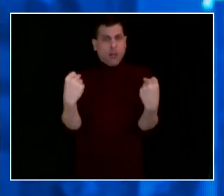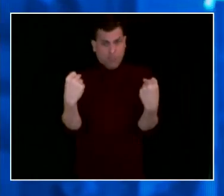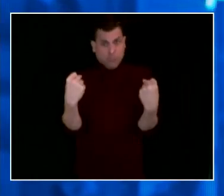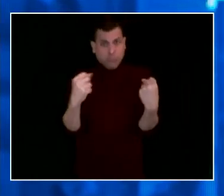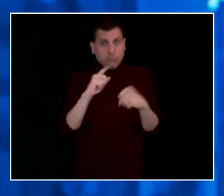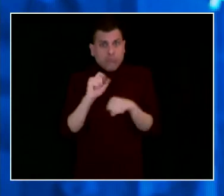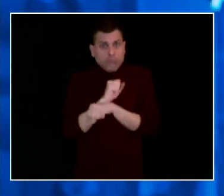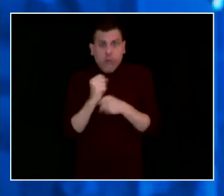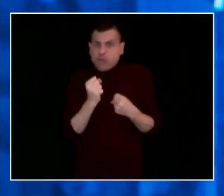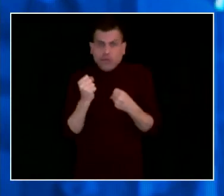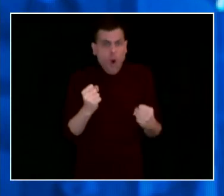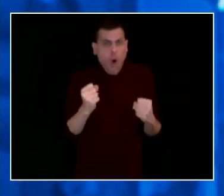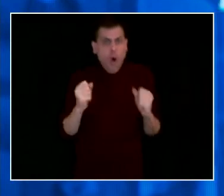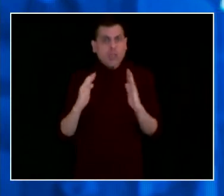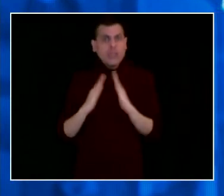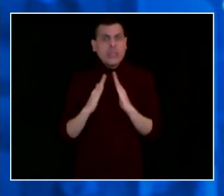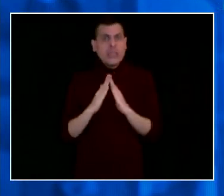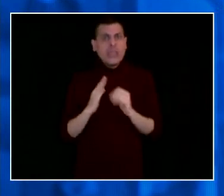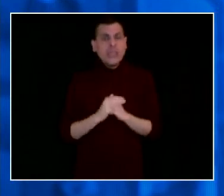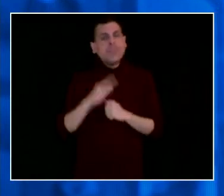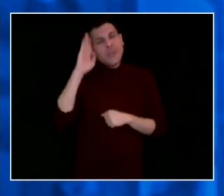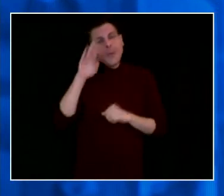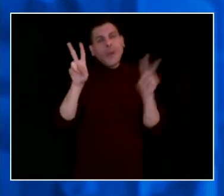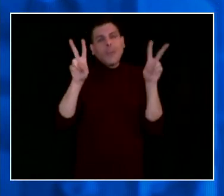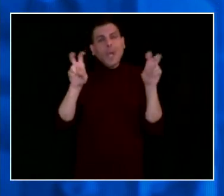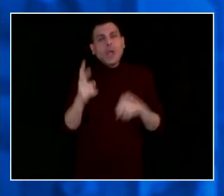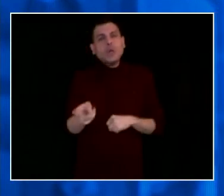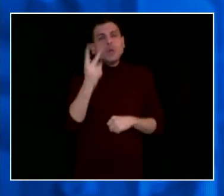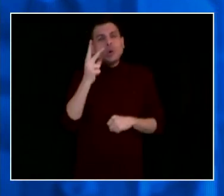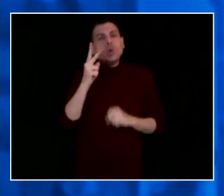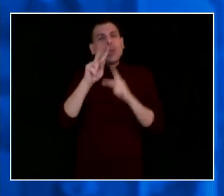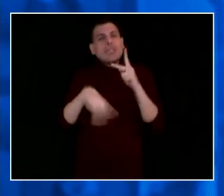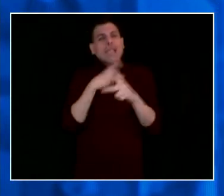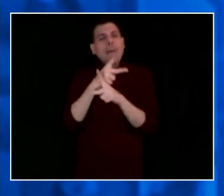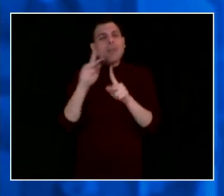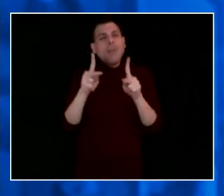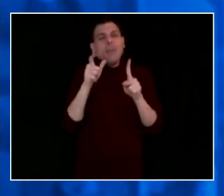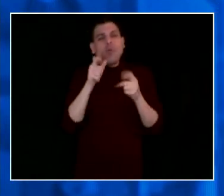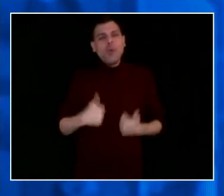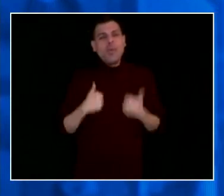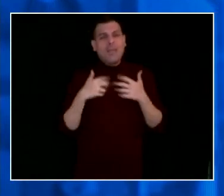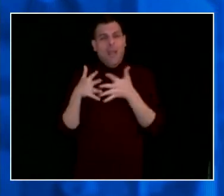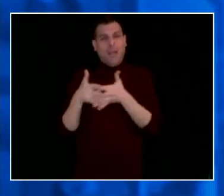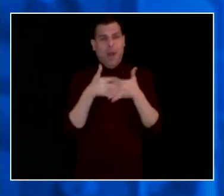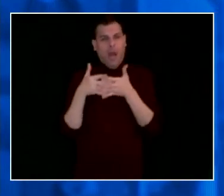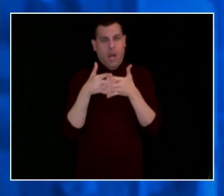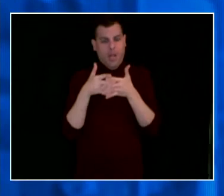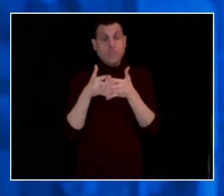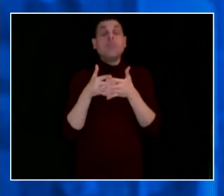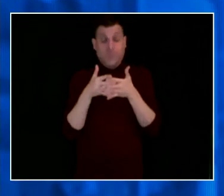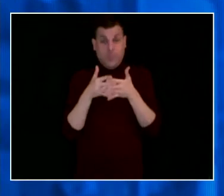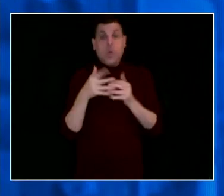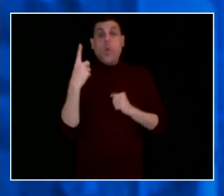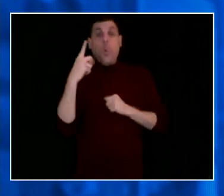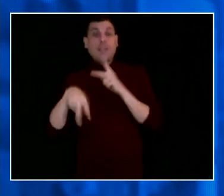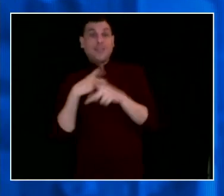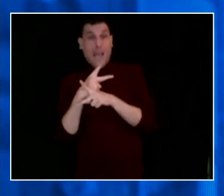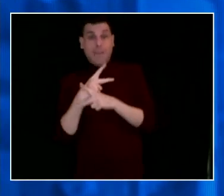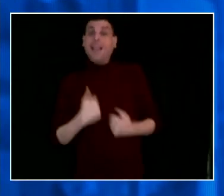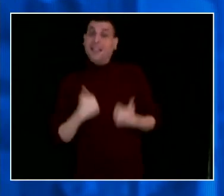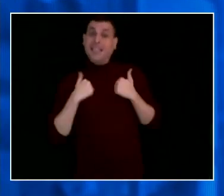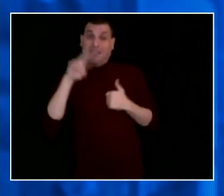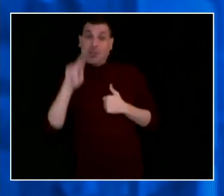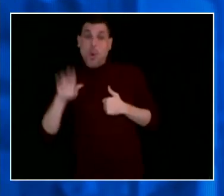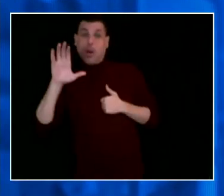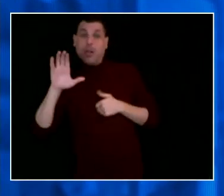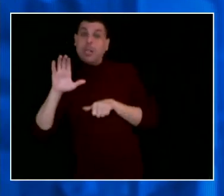Always say there are 2 types of Americans, those who live in New York and those who wish they what? Wish they could. And